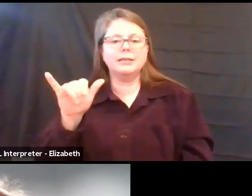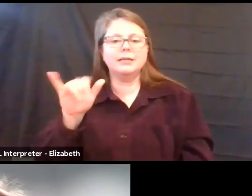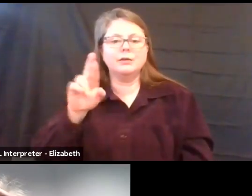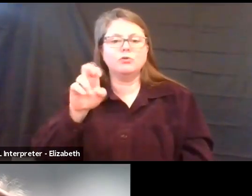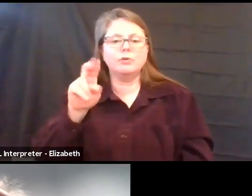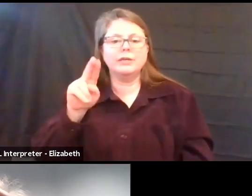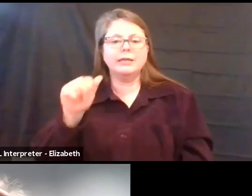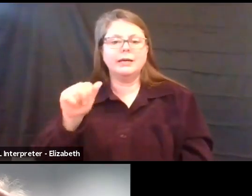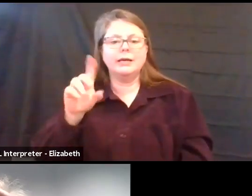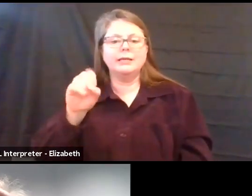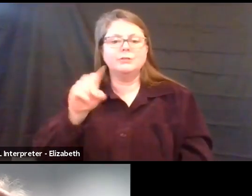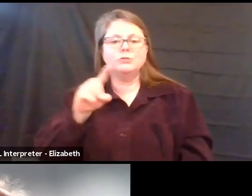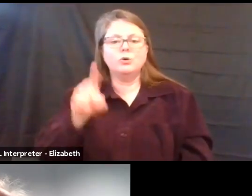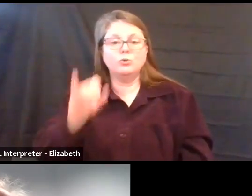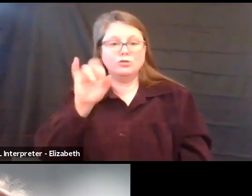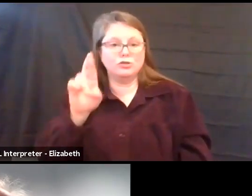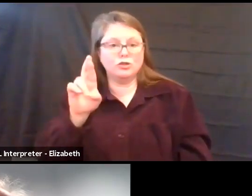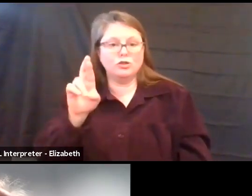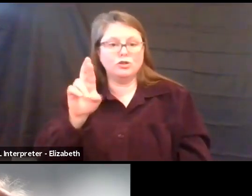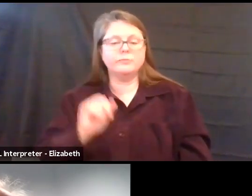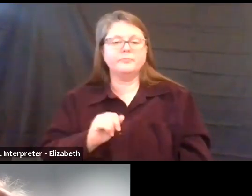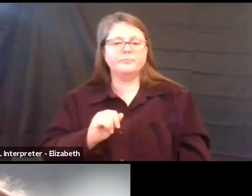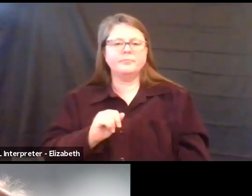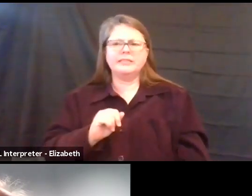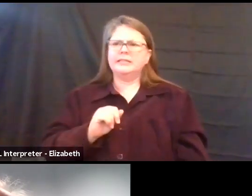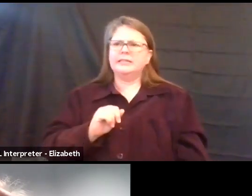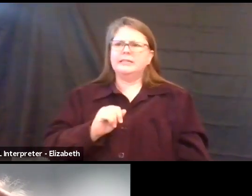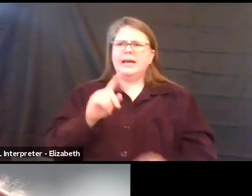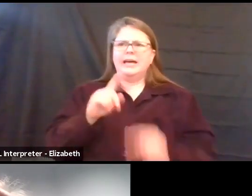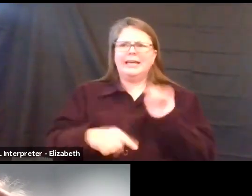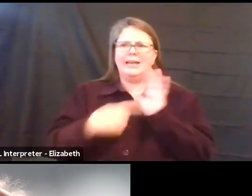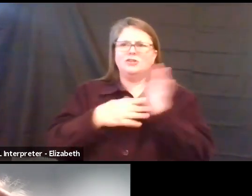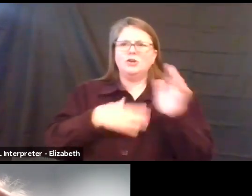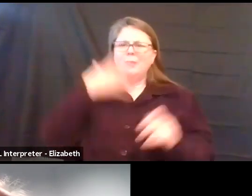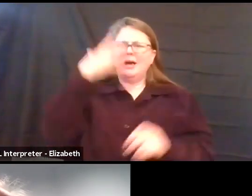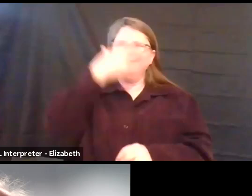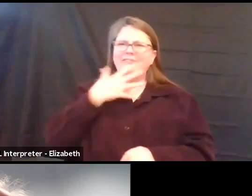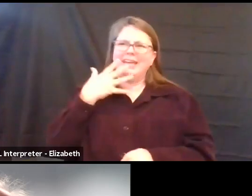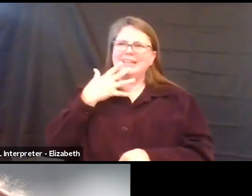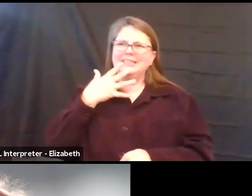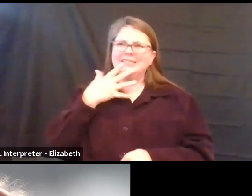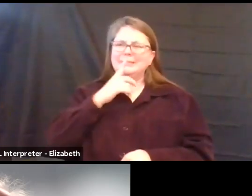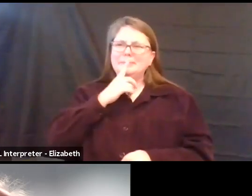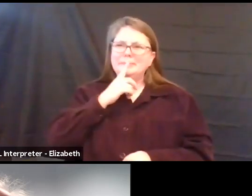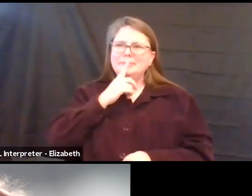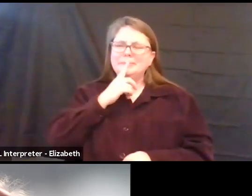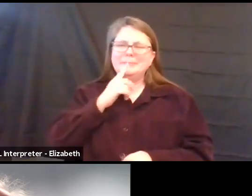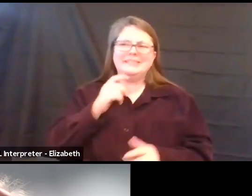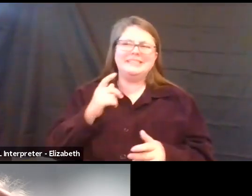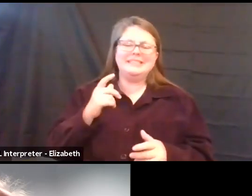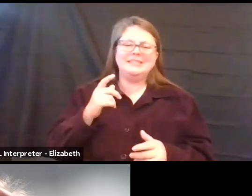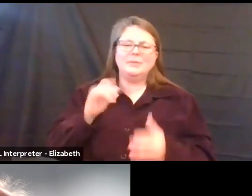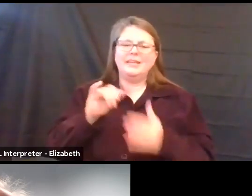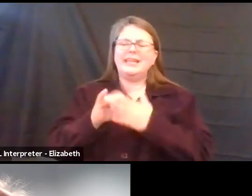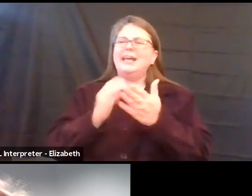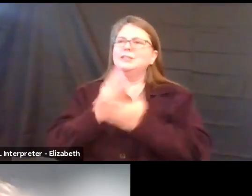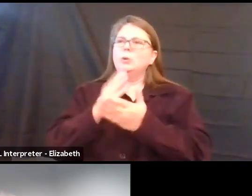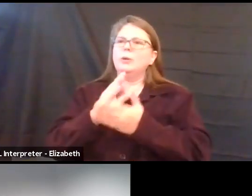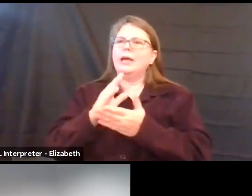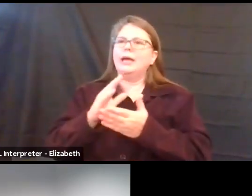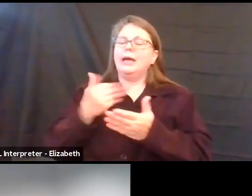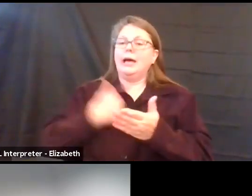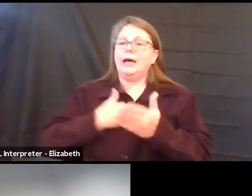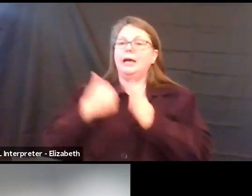Well, I can't show my face, I don't think, but that's okay. I am a lawyer at the Oregon